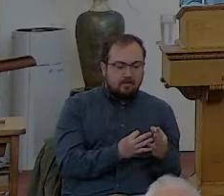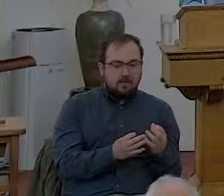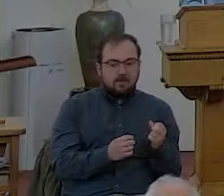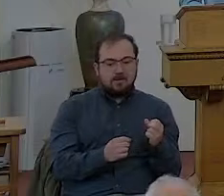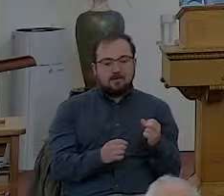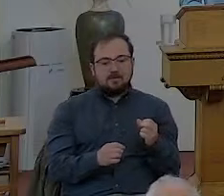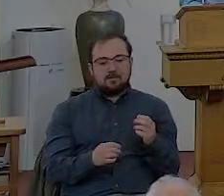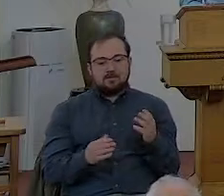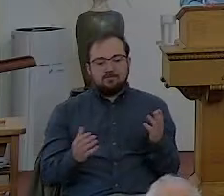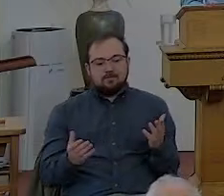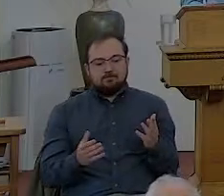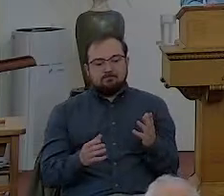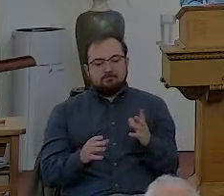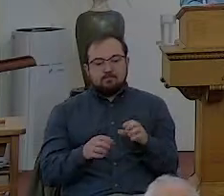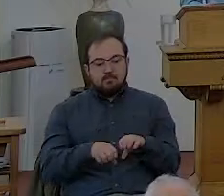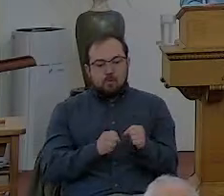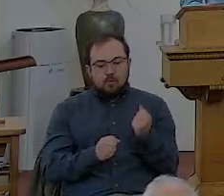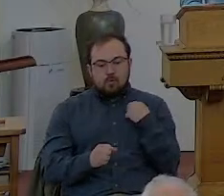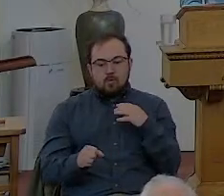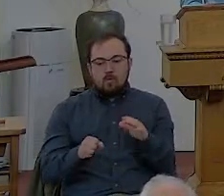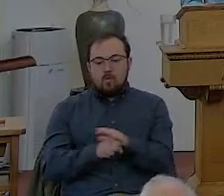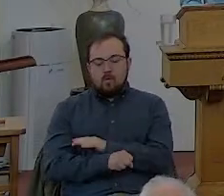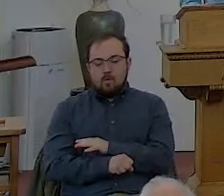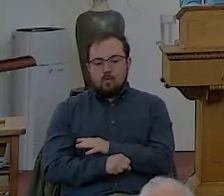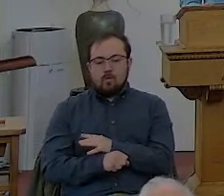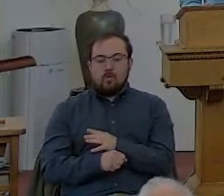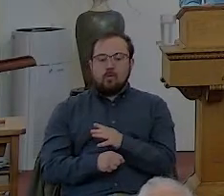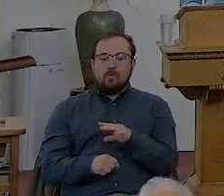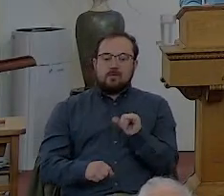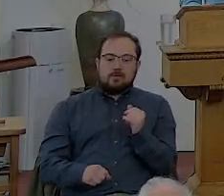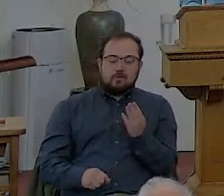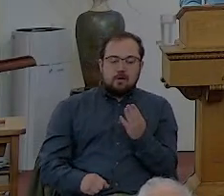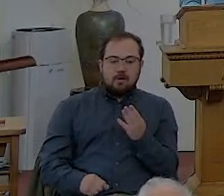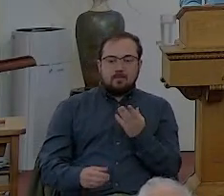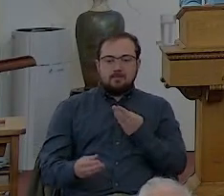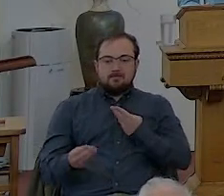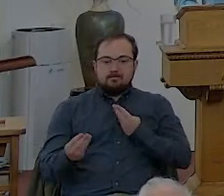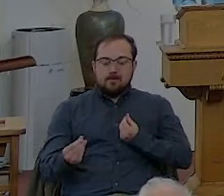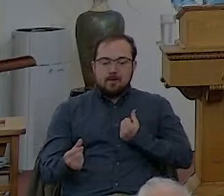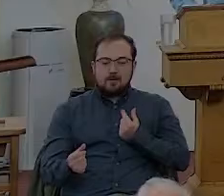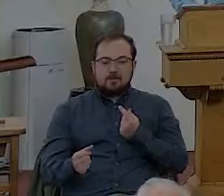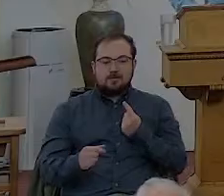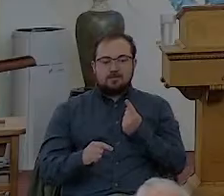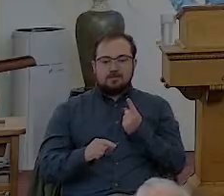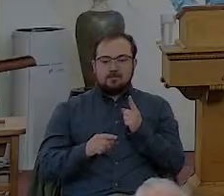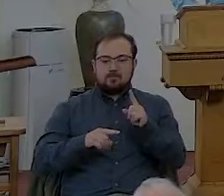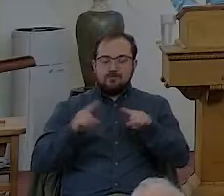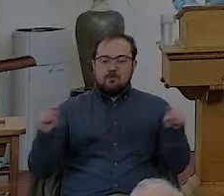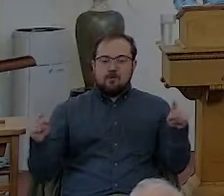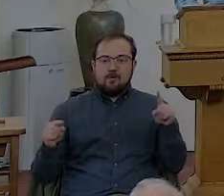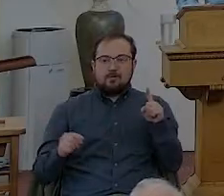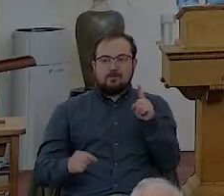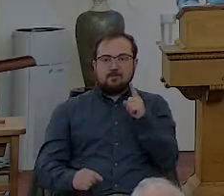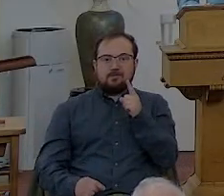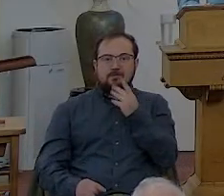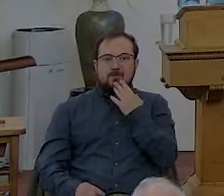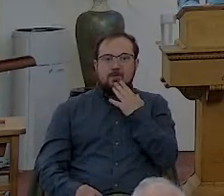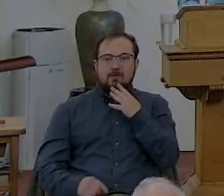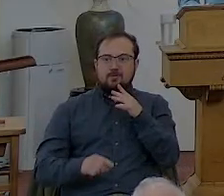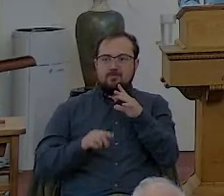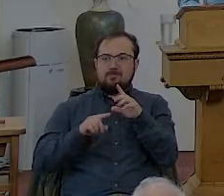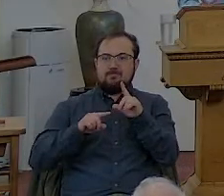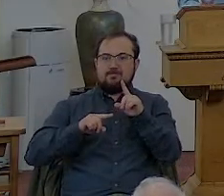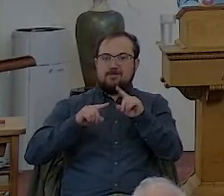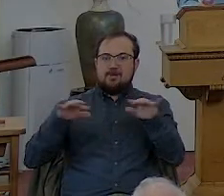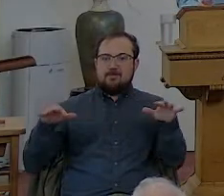whole, with jobs and passions that are as diverse as the colors in the stained glass window.